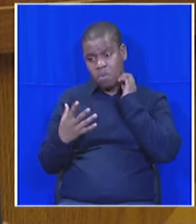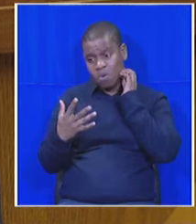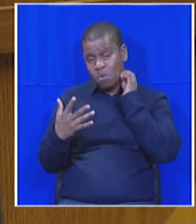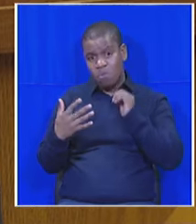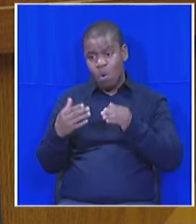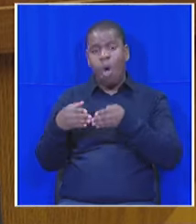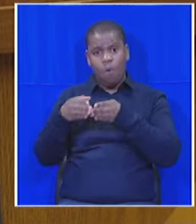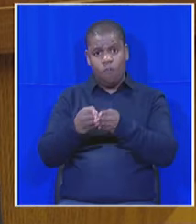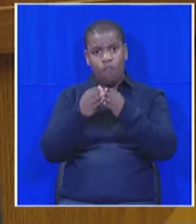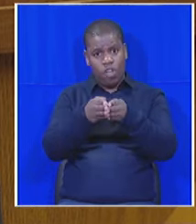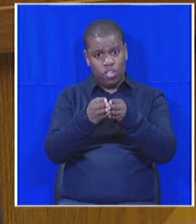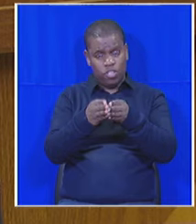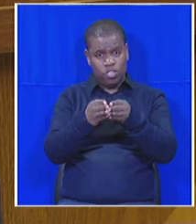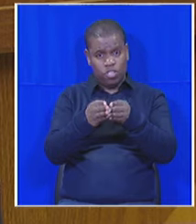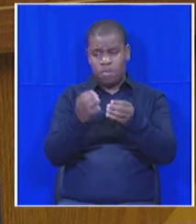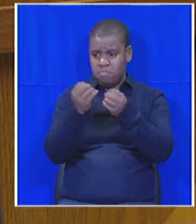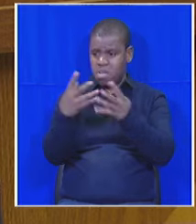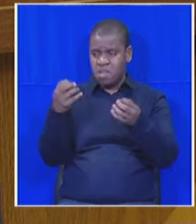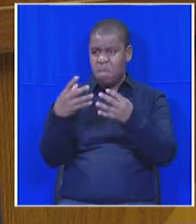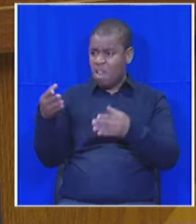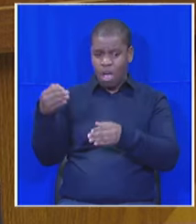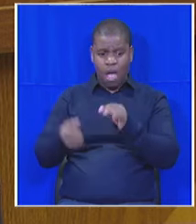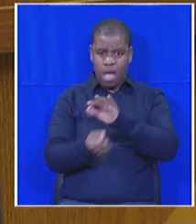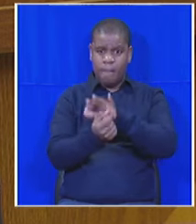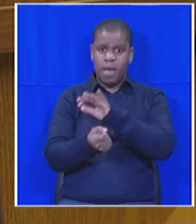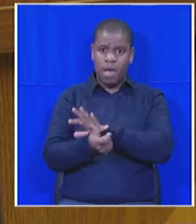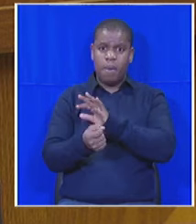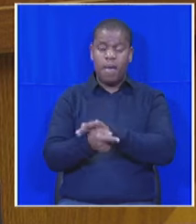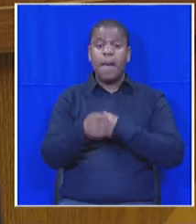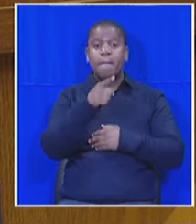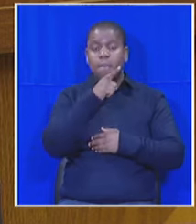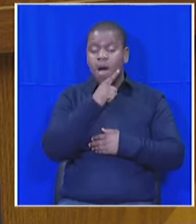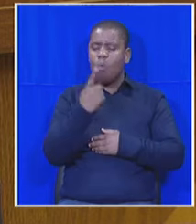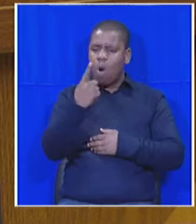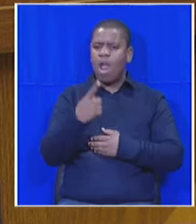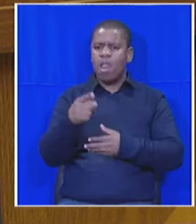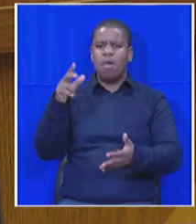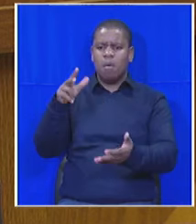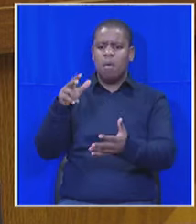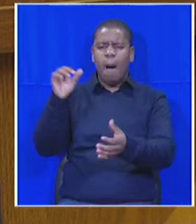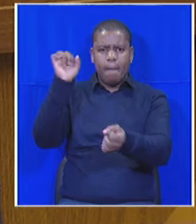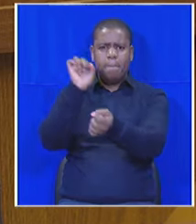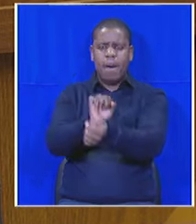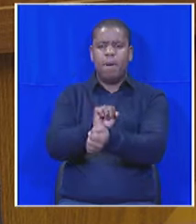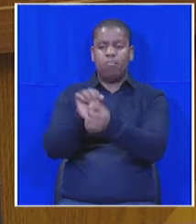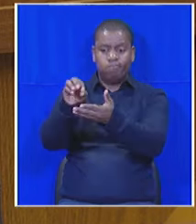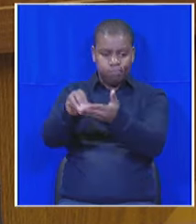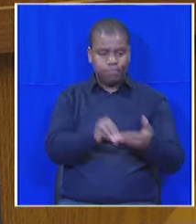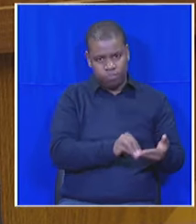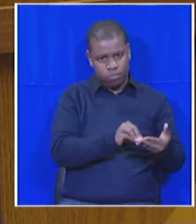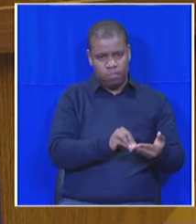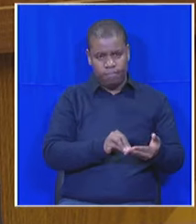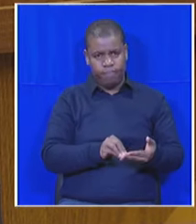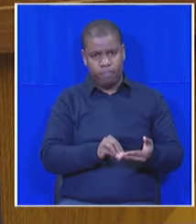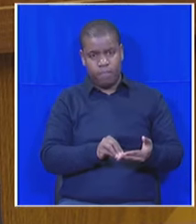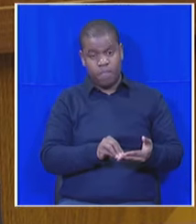vessels, only one that was intercepted and brought into port for inspection. Minister, should